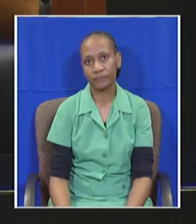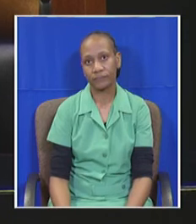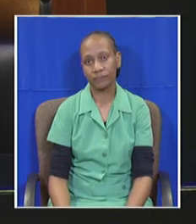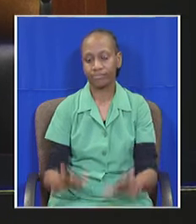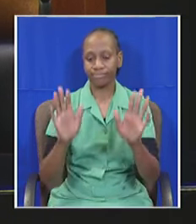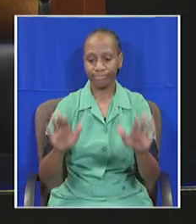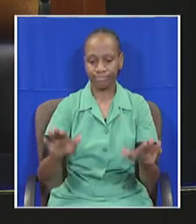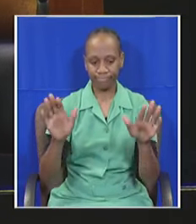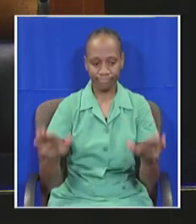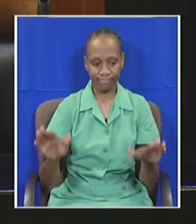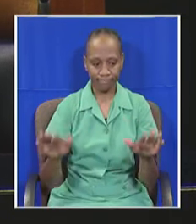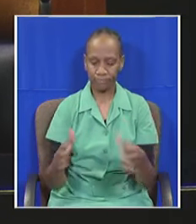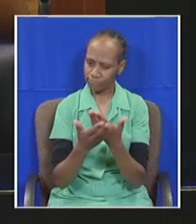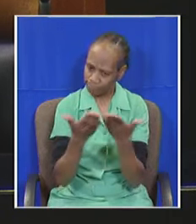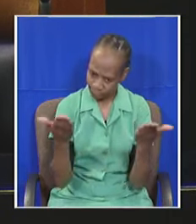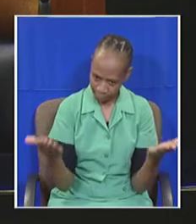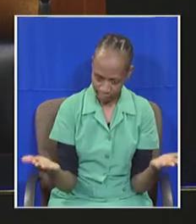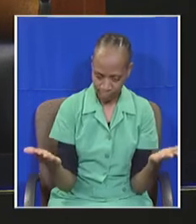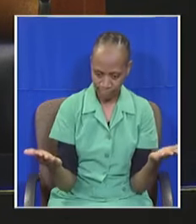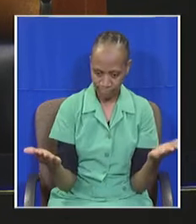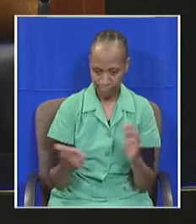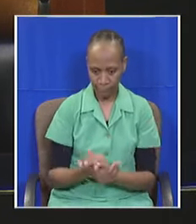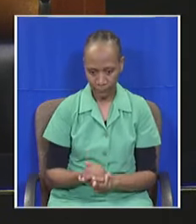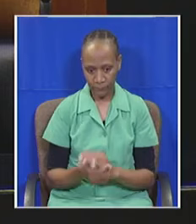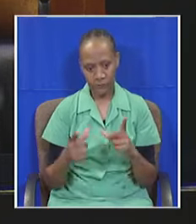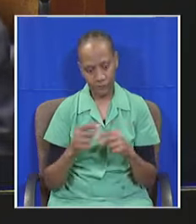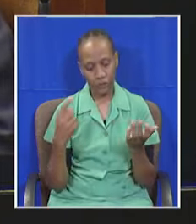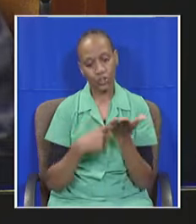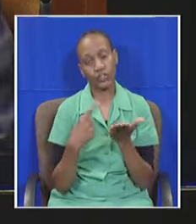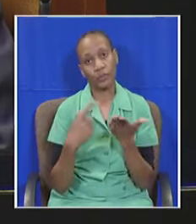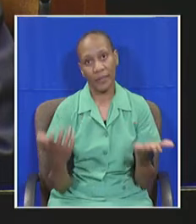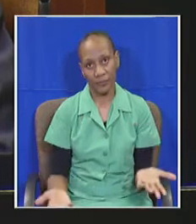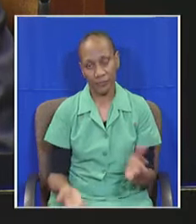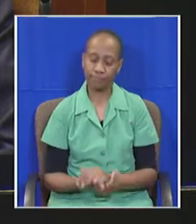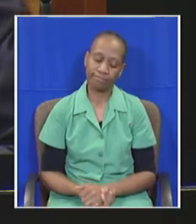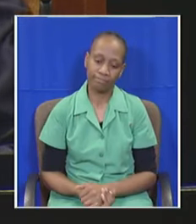Order, Honorable Members. Honorable Members, that concludes the debate.